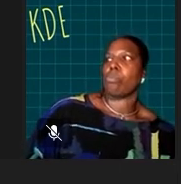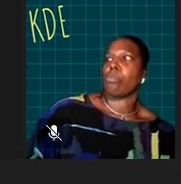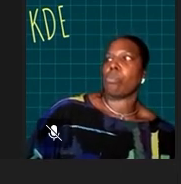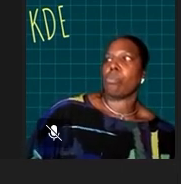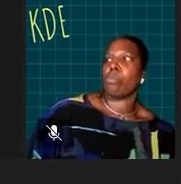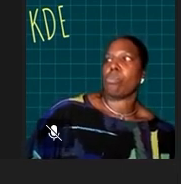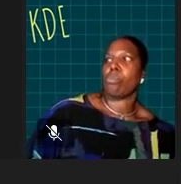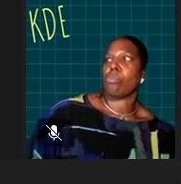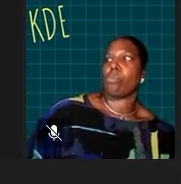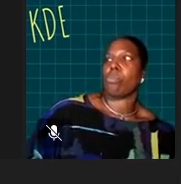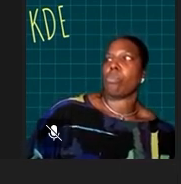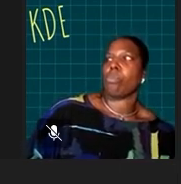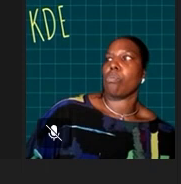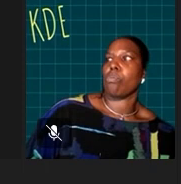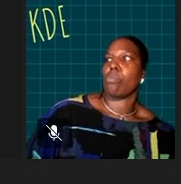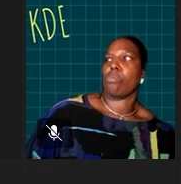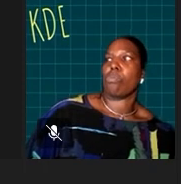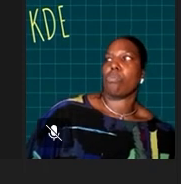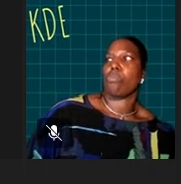There is